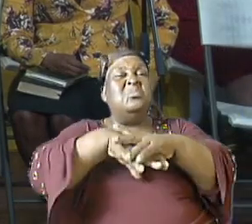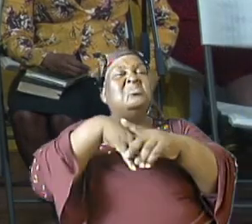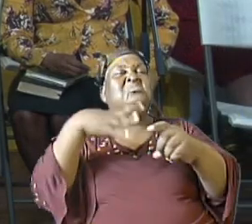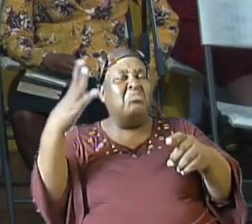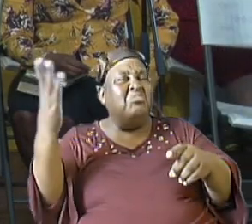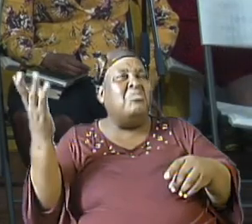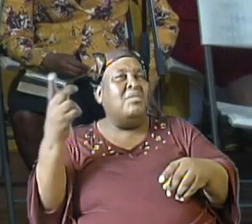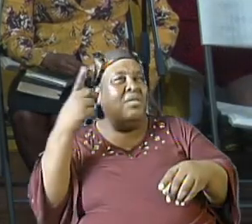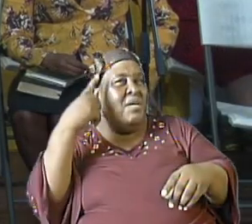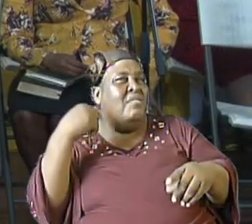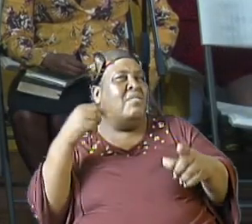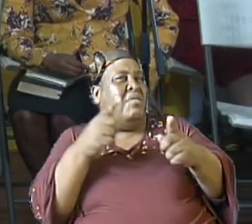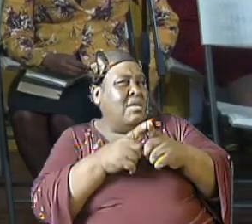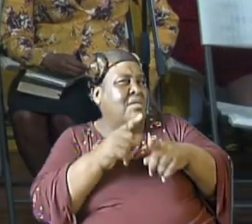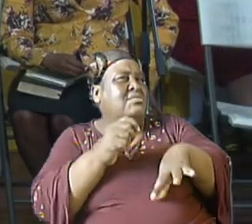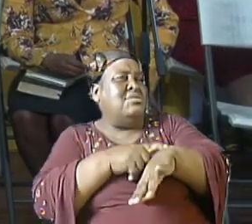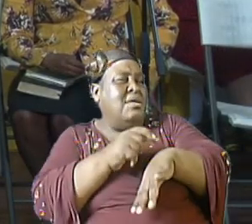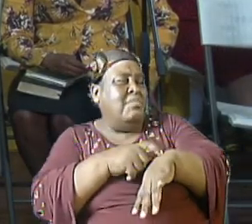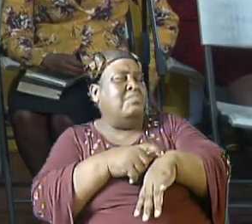while.